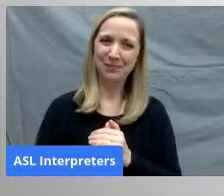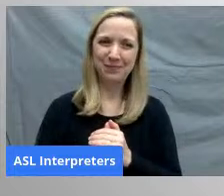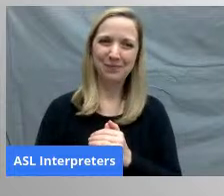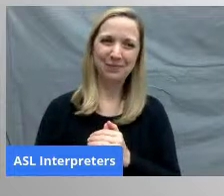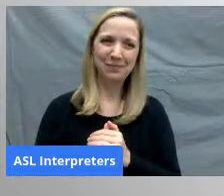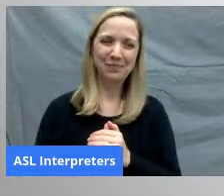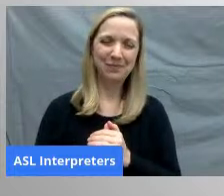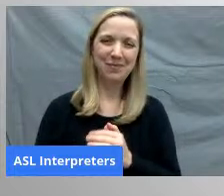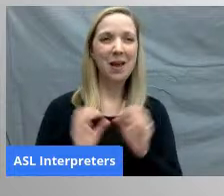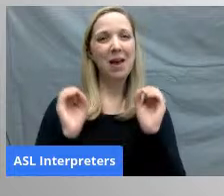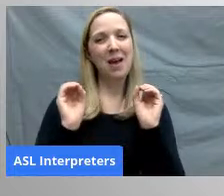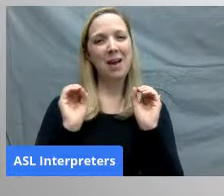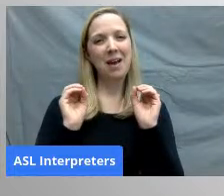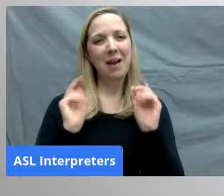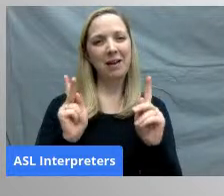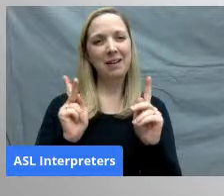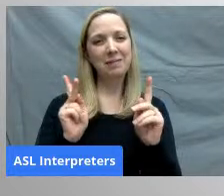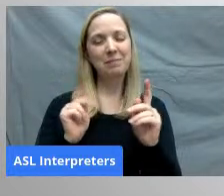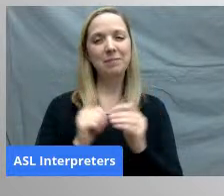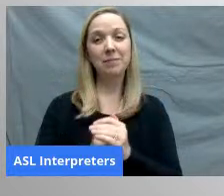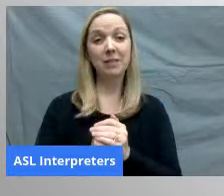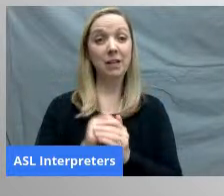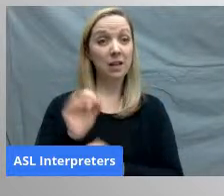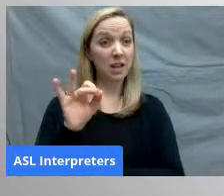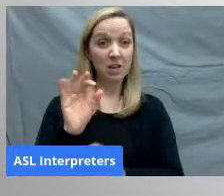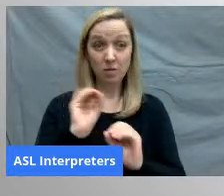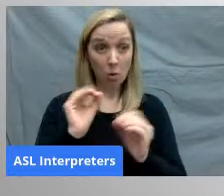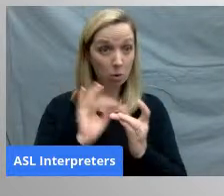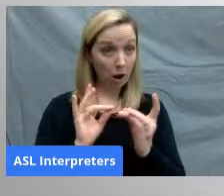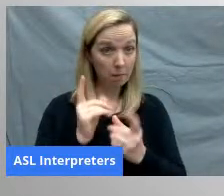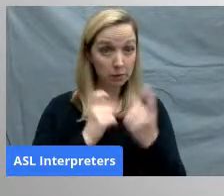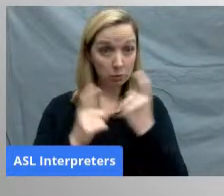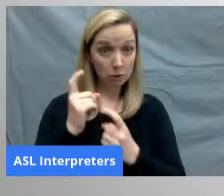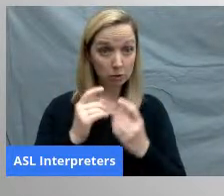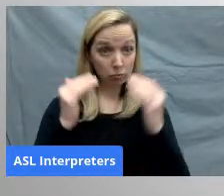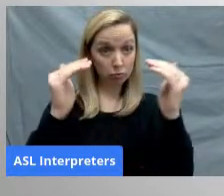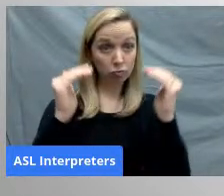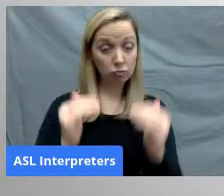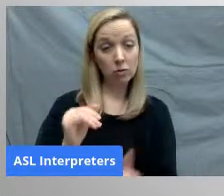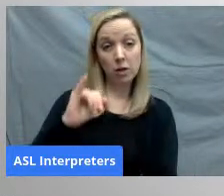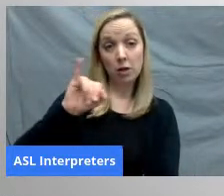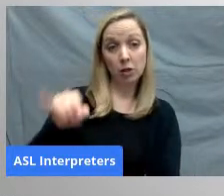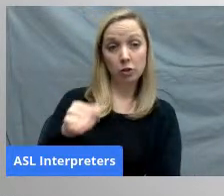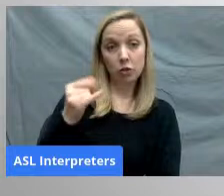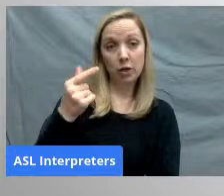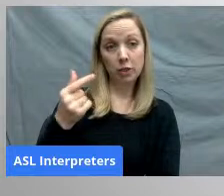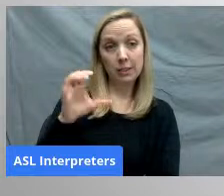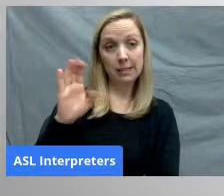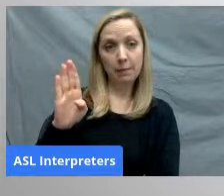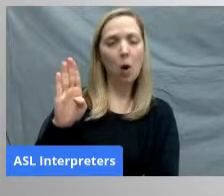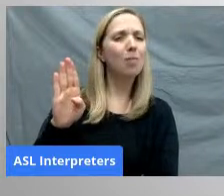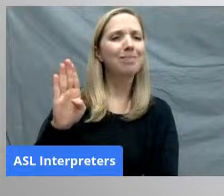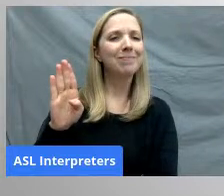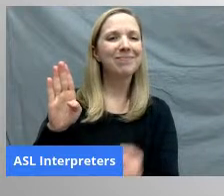All right, if there is none, moving forward, JGCB. Oh no, that's the one we just did,